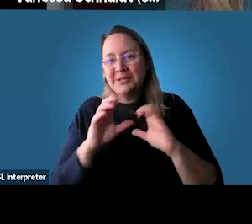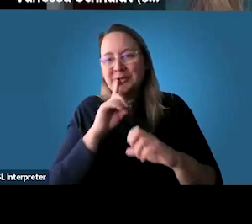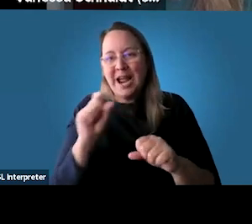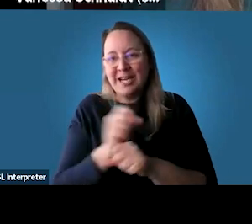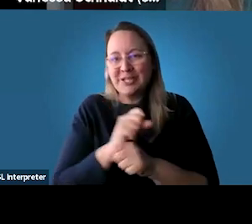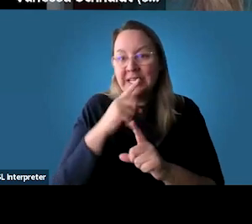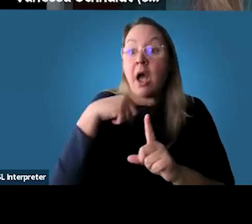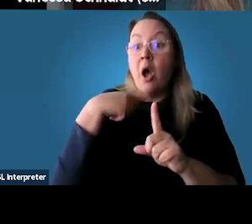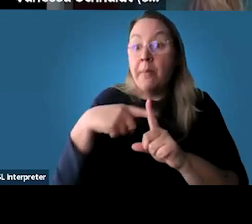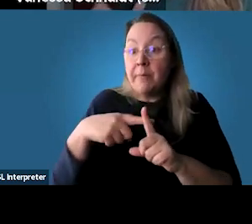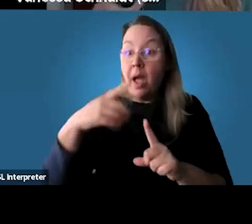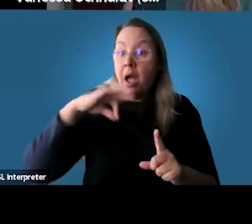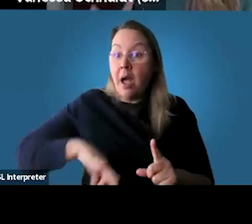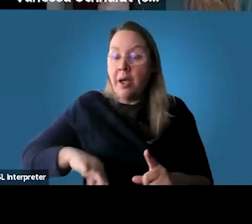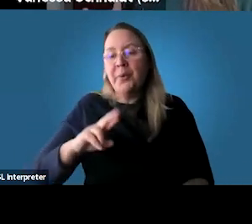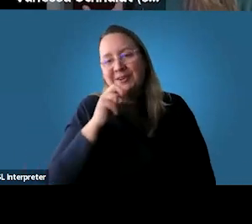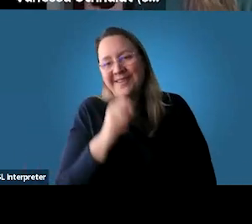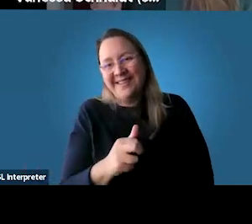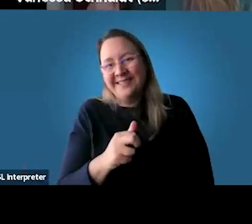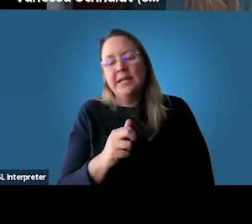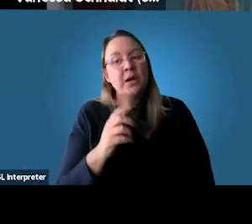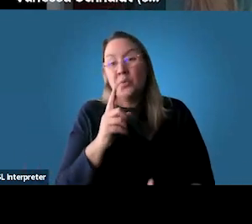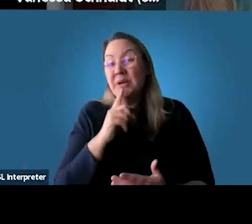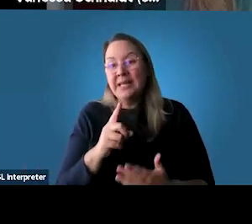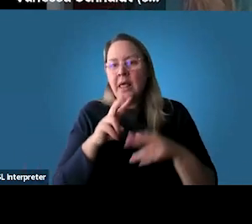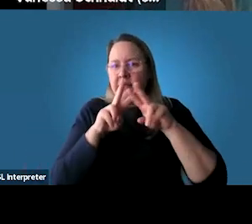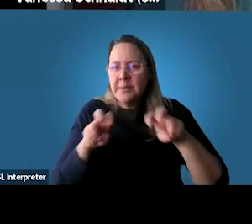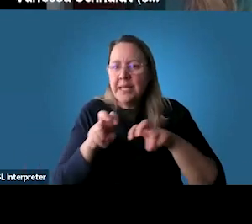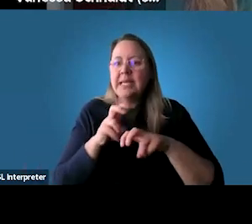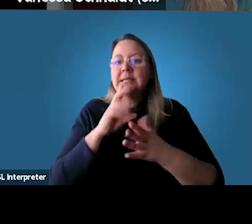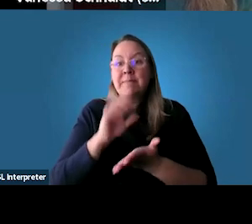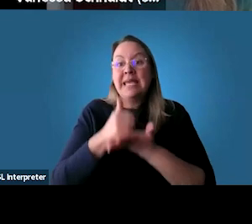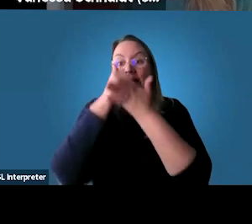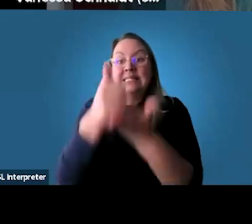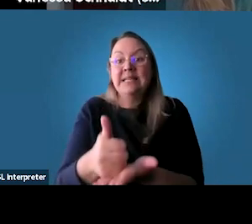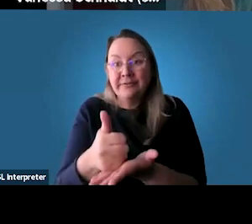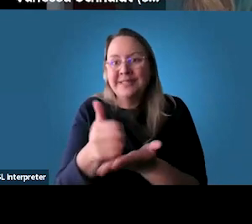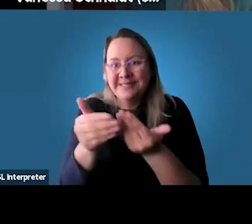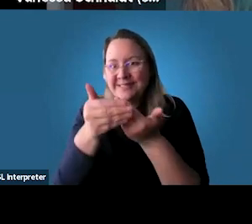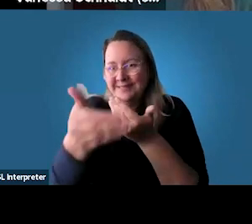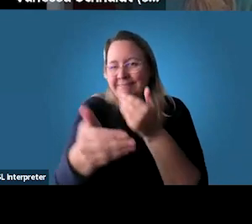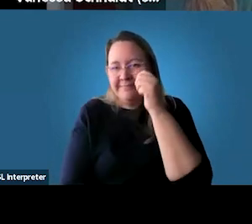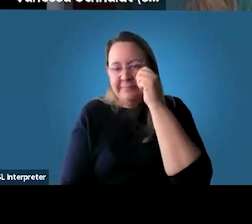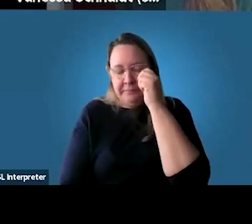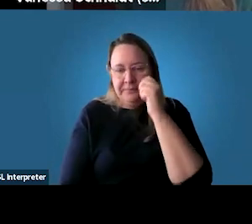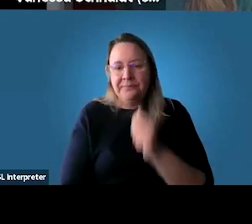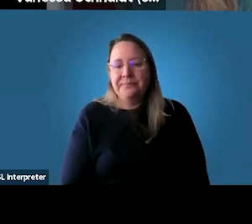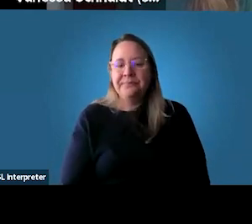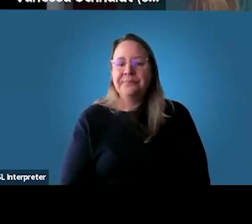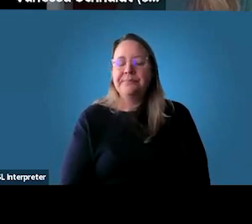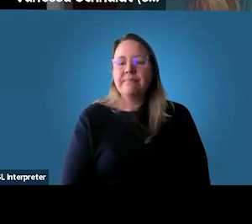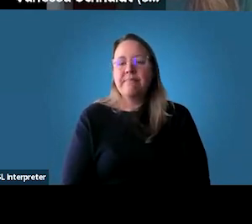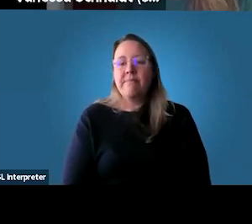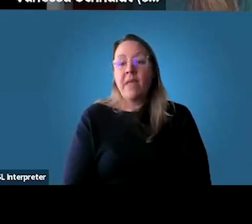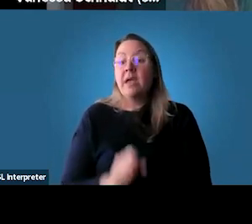track and making a difference. Because the assessment is really making a difference among whom, right? Now, if you're a member